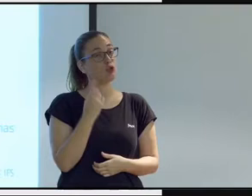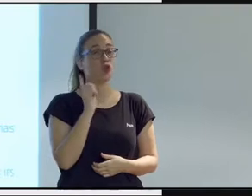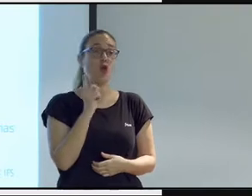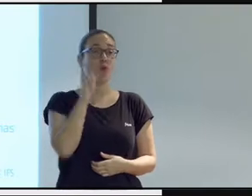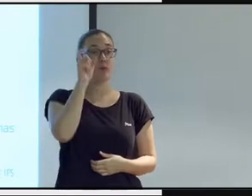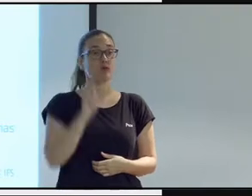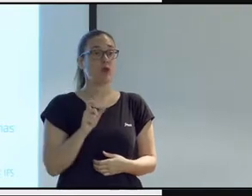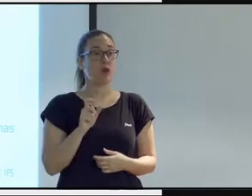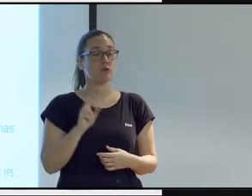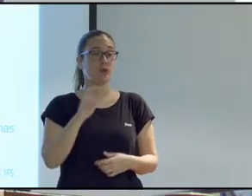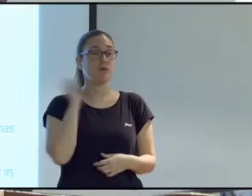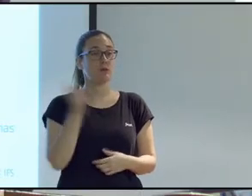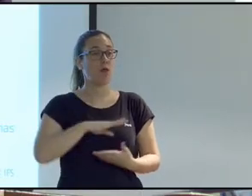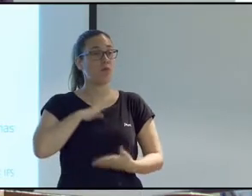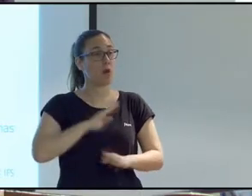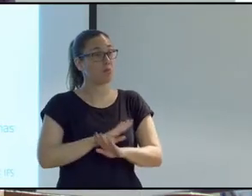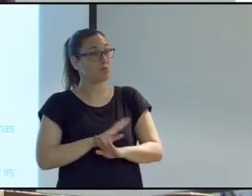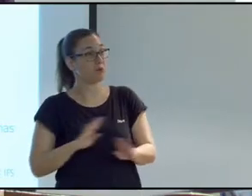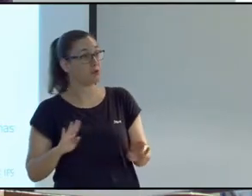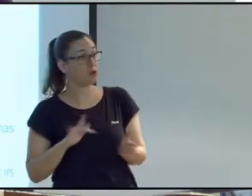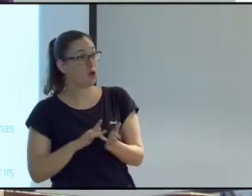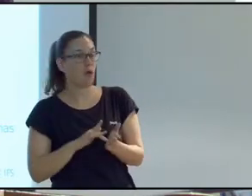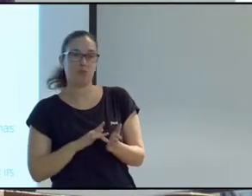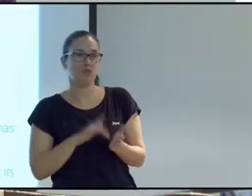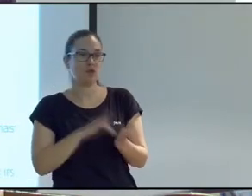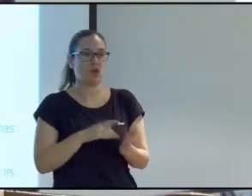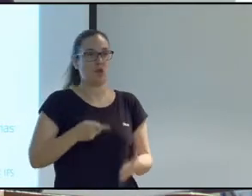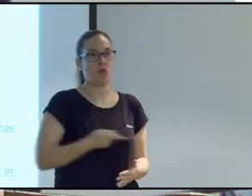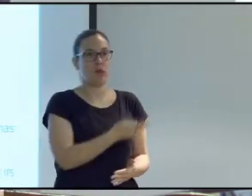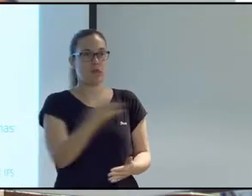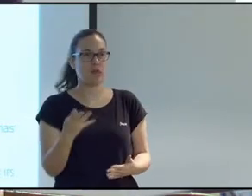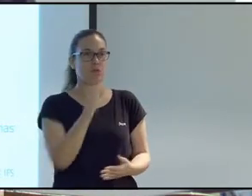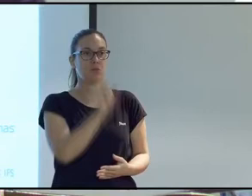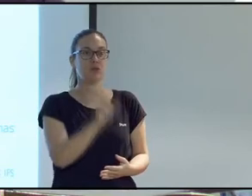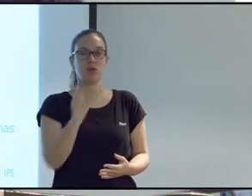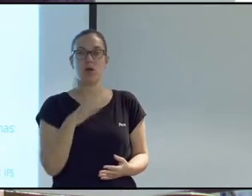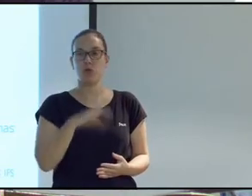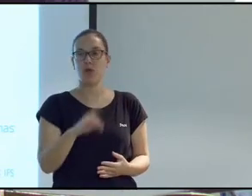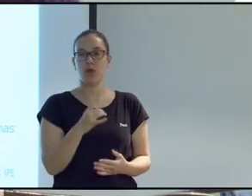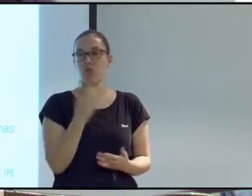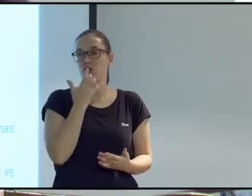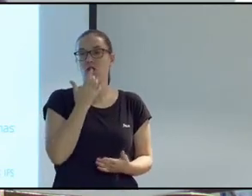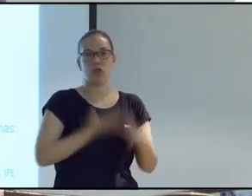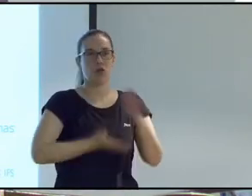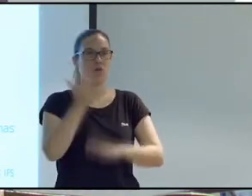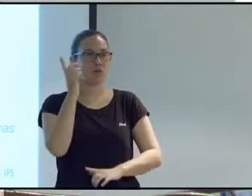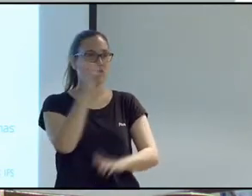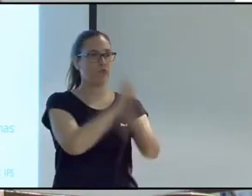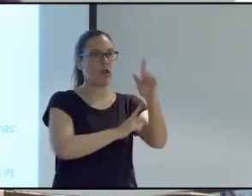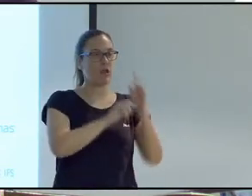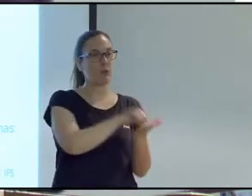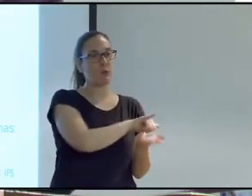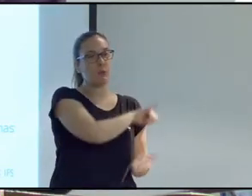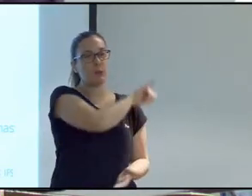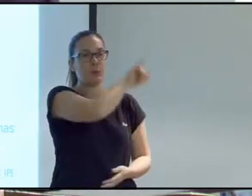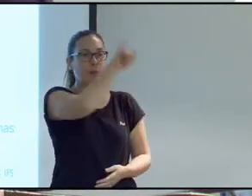to anybody, not just to people with functional diversity. It can happen to anybody. Anybody who goes to a country,